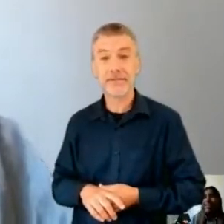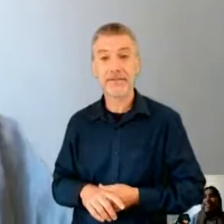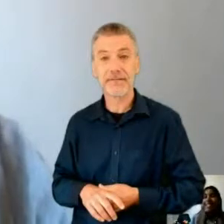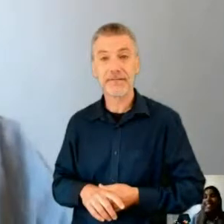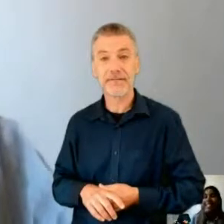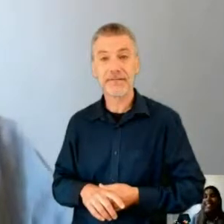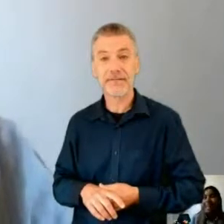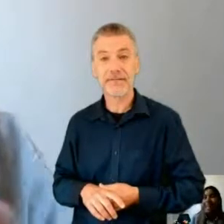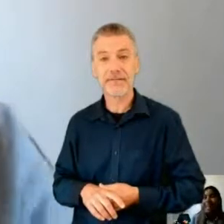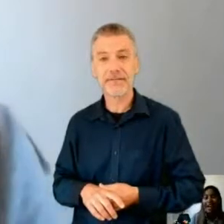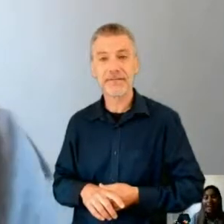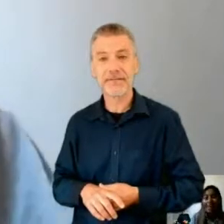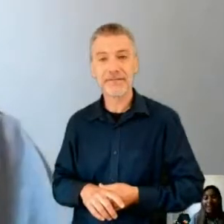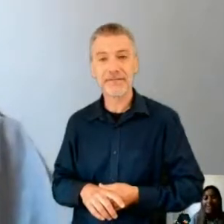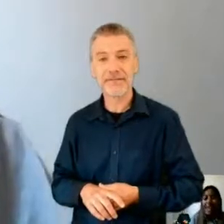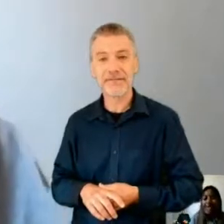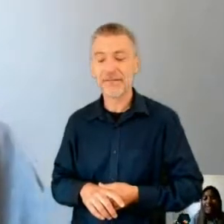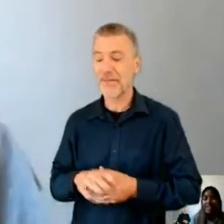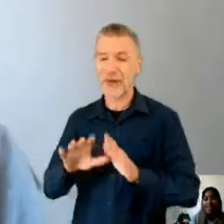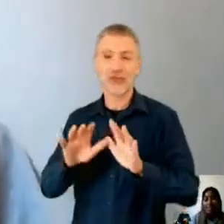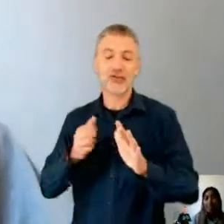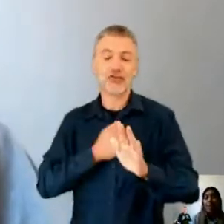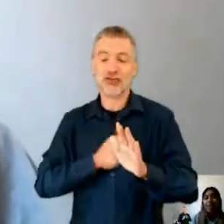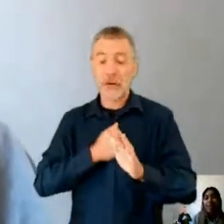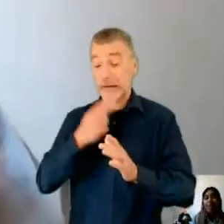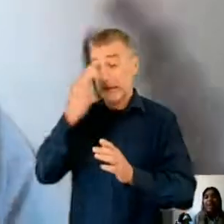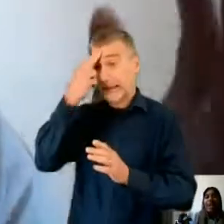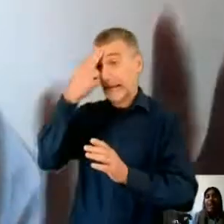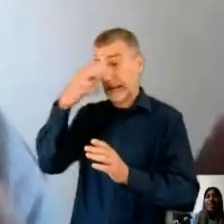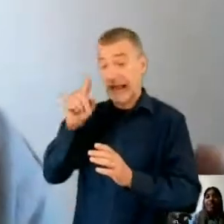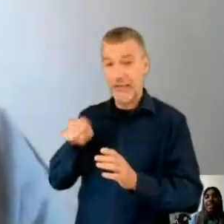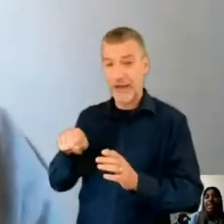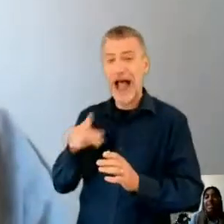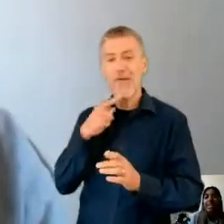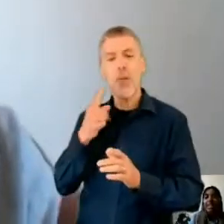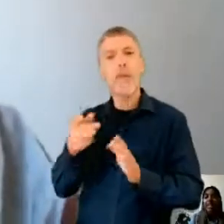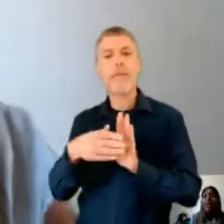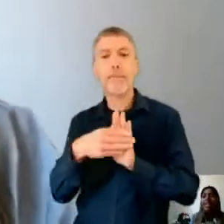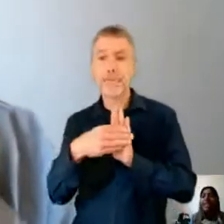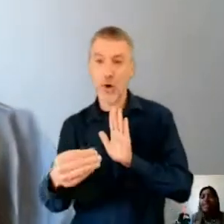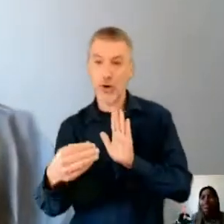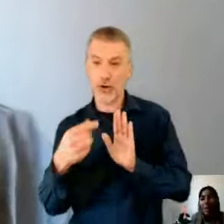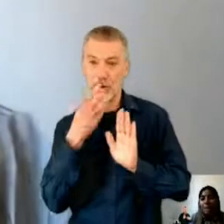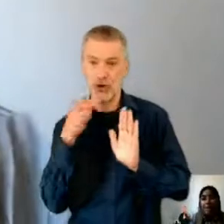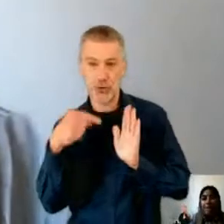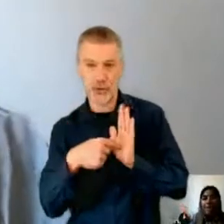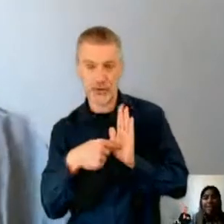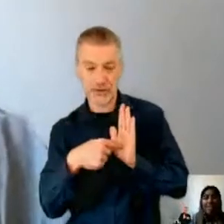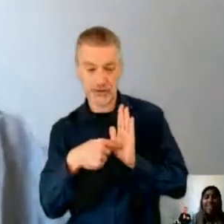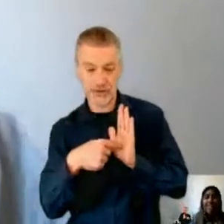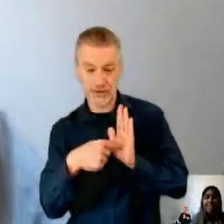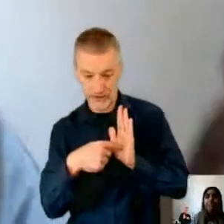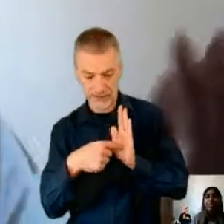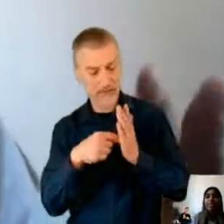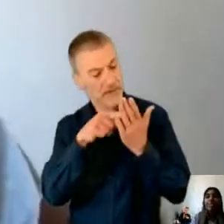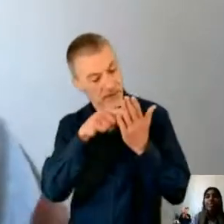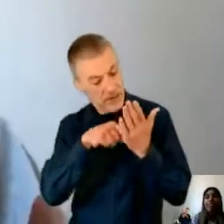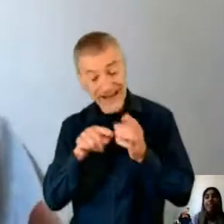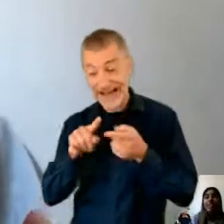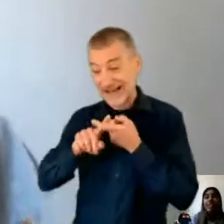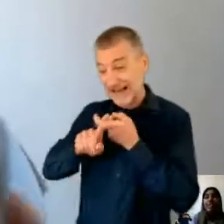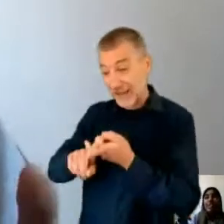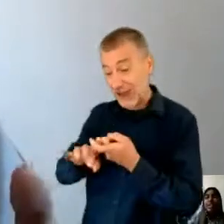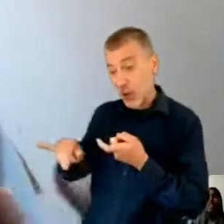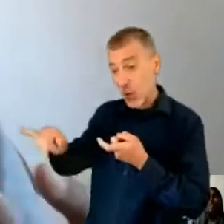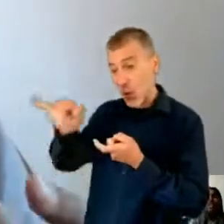I can't remember the name, but there is this like model, and it kind of tells you, like, depending on the type of level crossing it is, it tells you like the